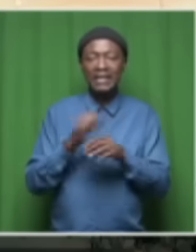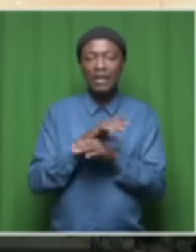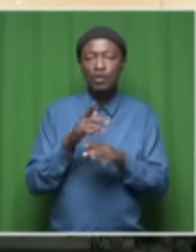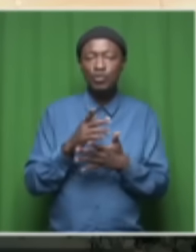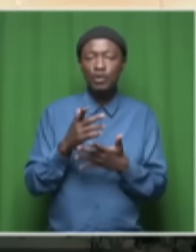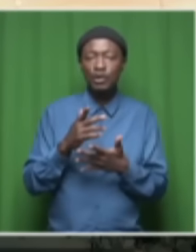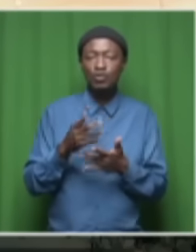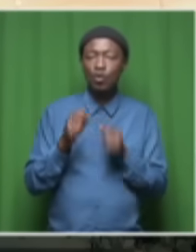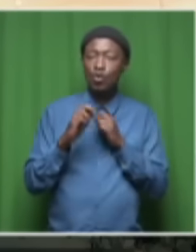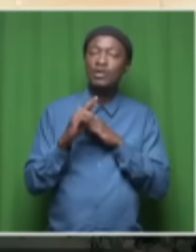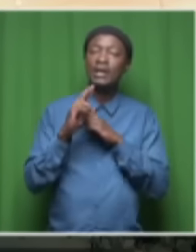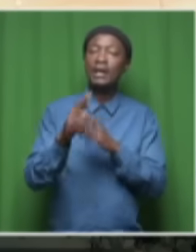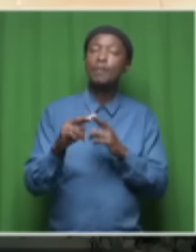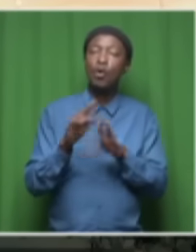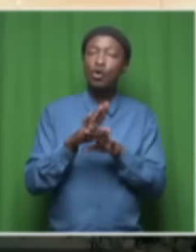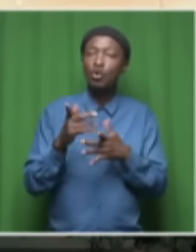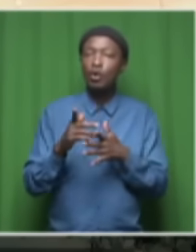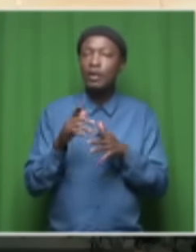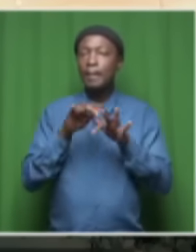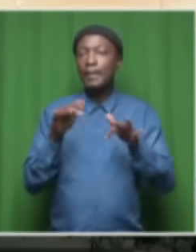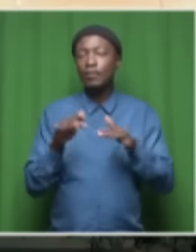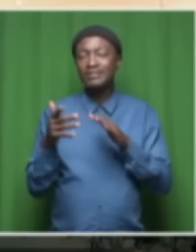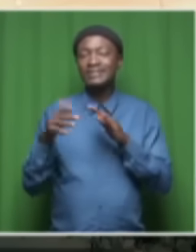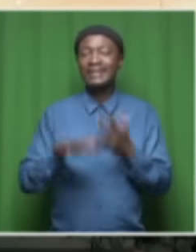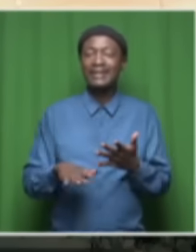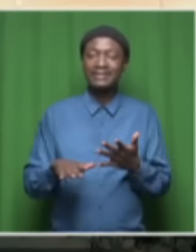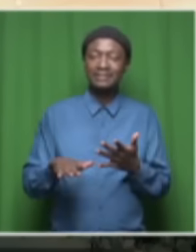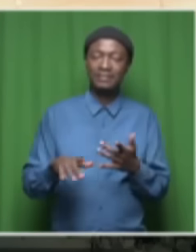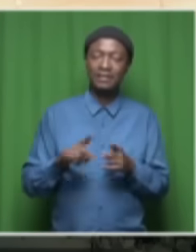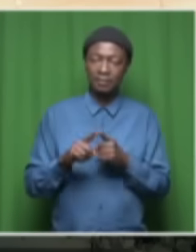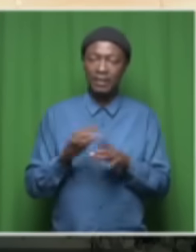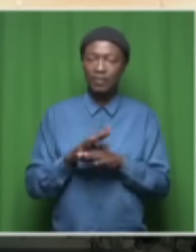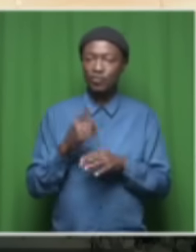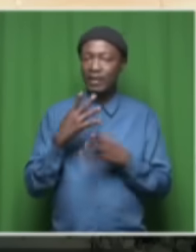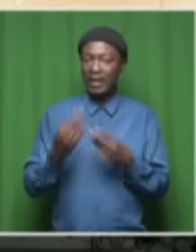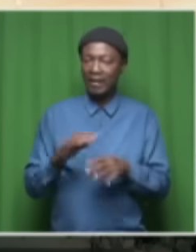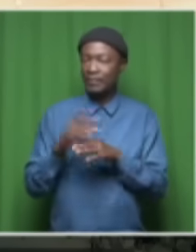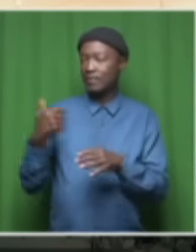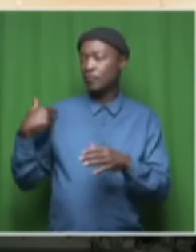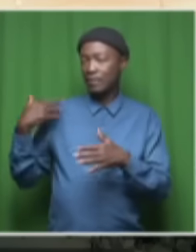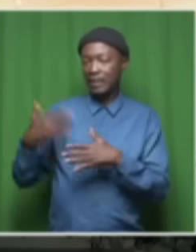up reporting on these fatalities that unfortunately we have been for the last week?